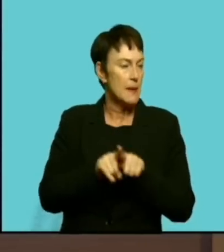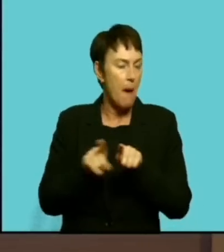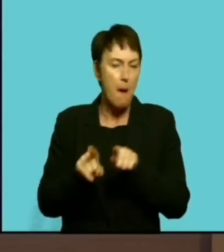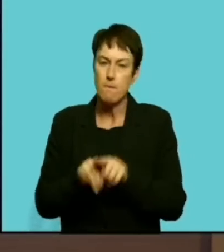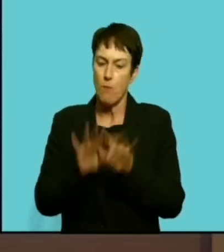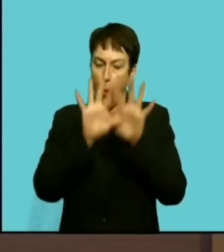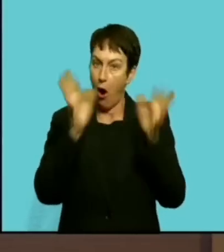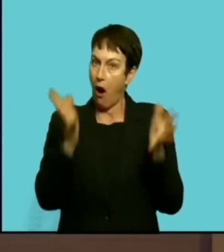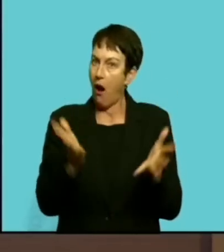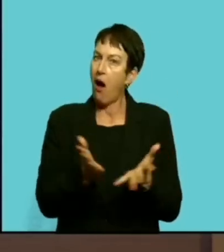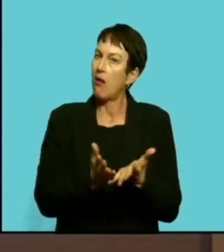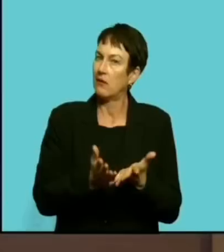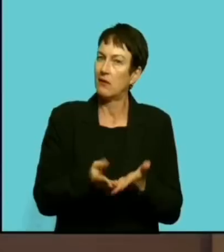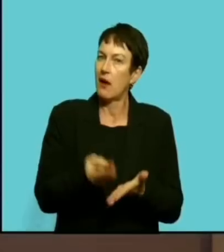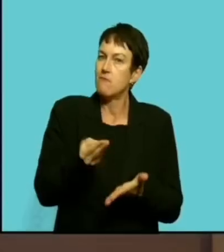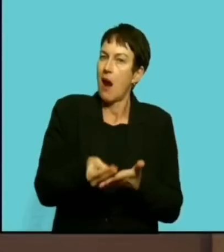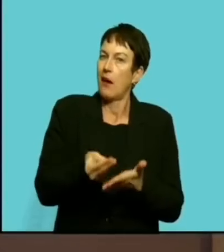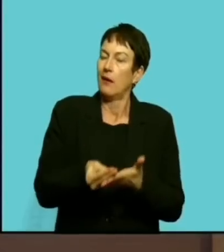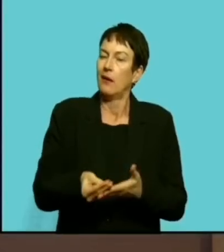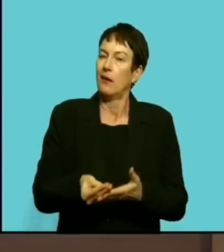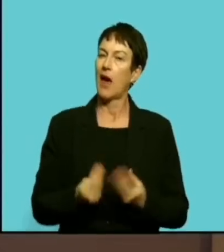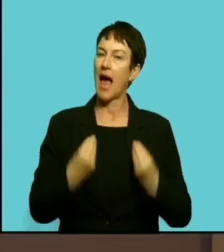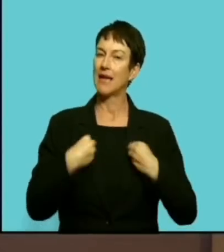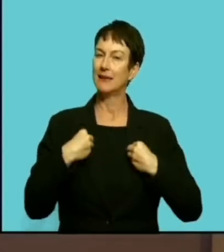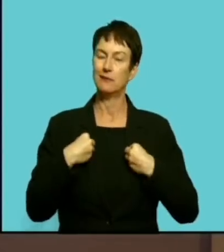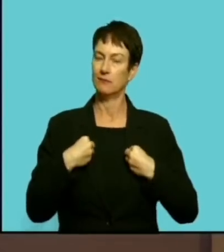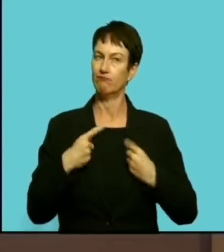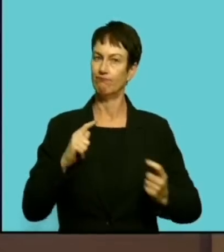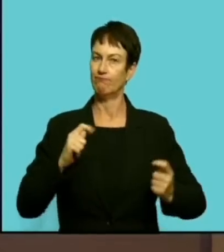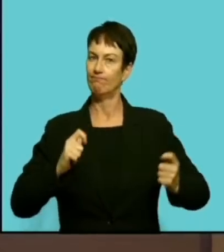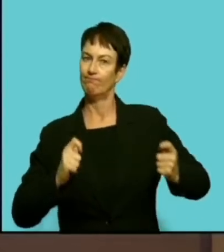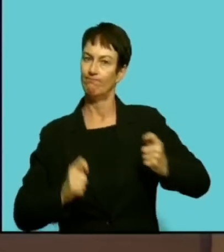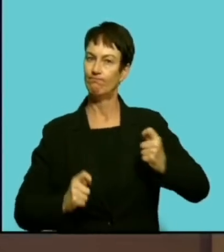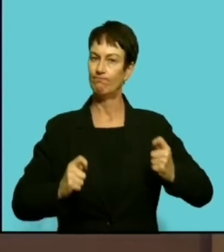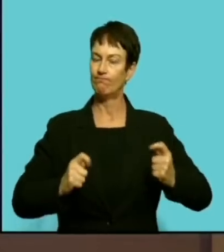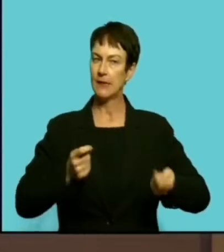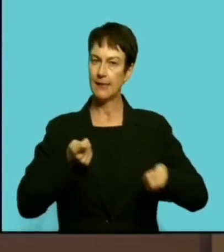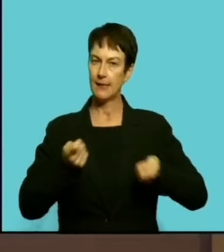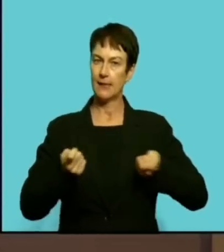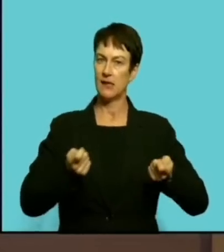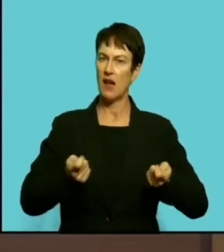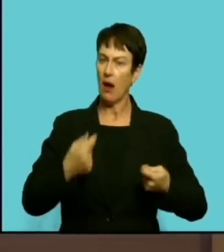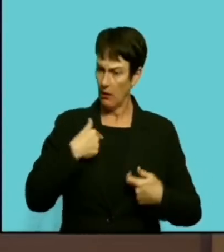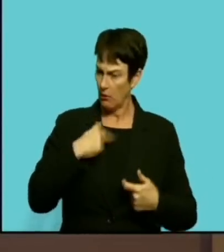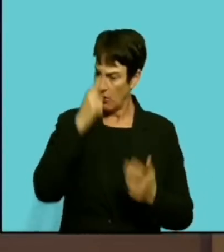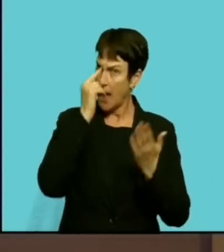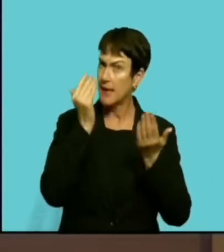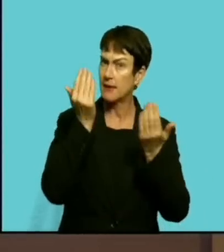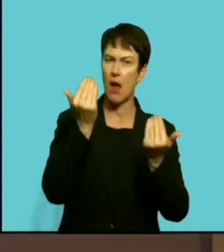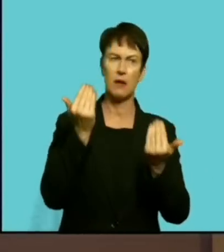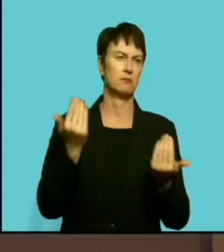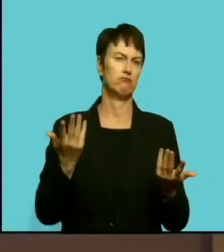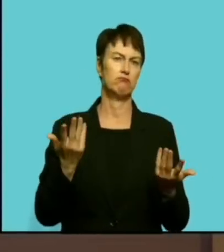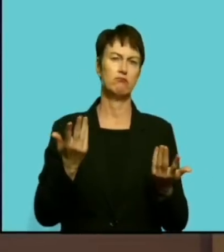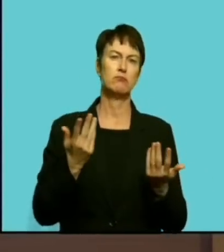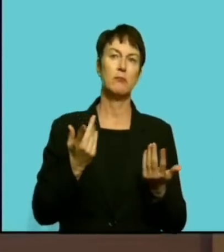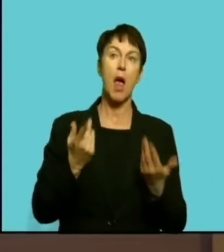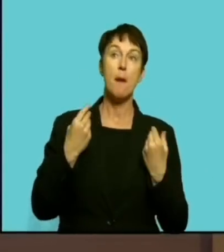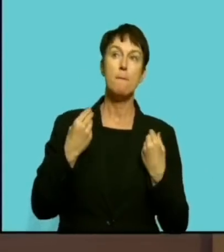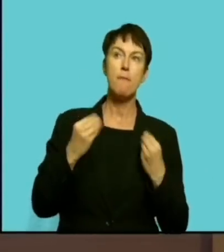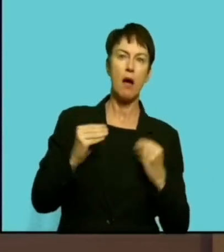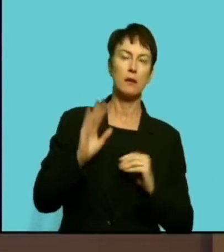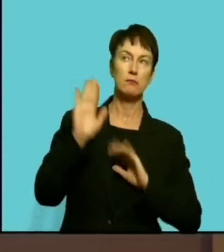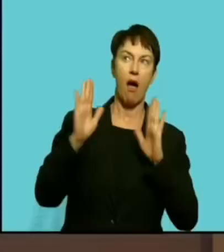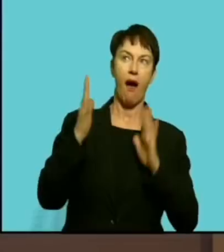we had highlighted, we expect that the assets and currencies of emerging market